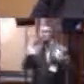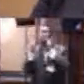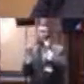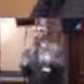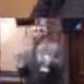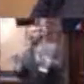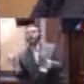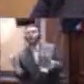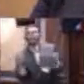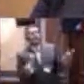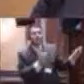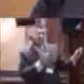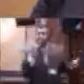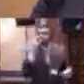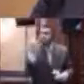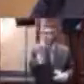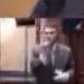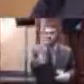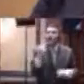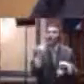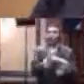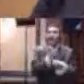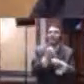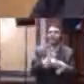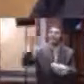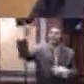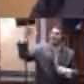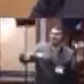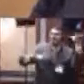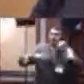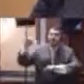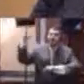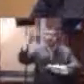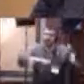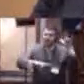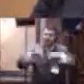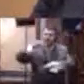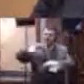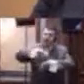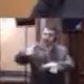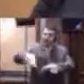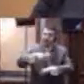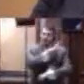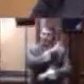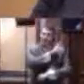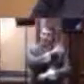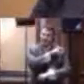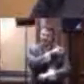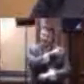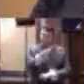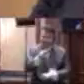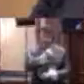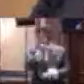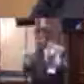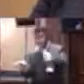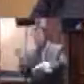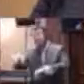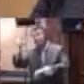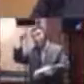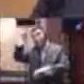escalate, because by then there will be a recognition, I think, of the Palestinian state, but no state to go back